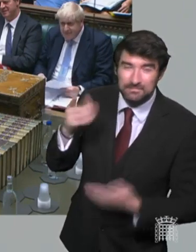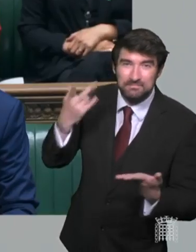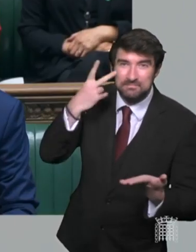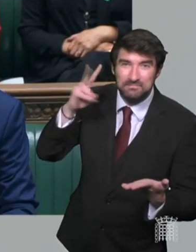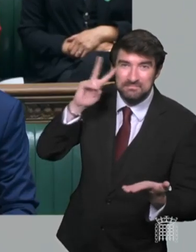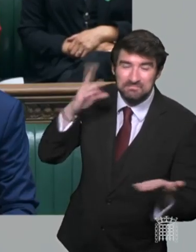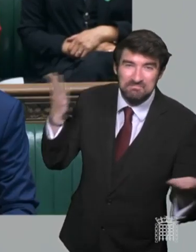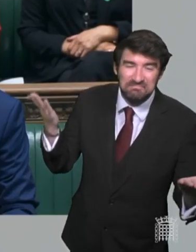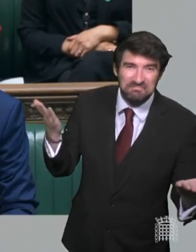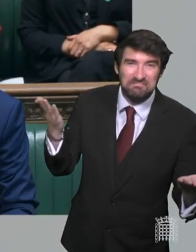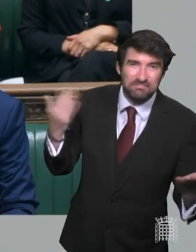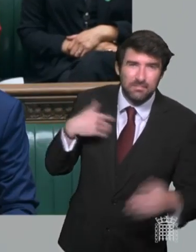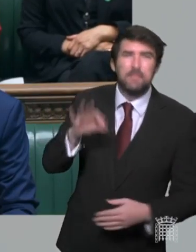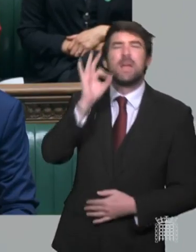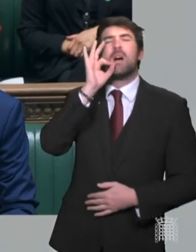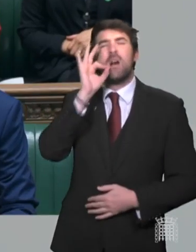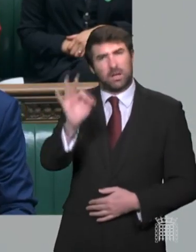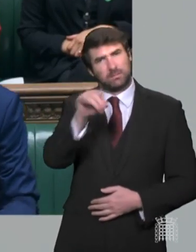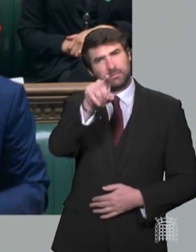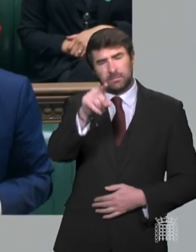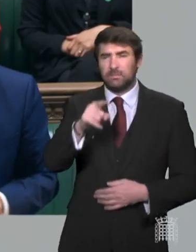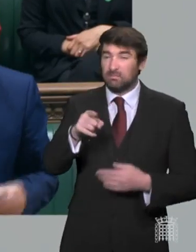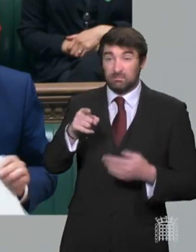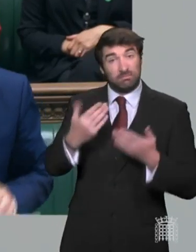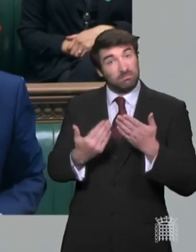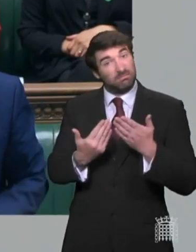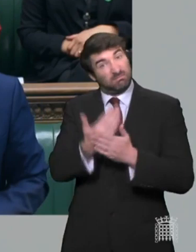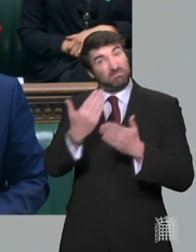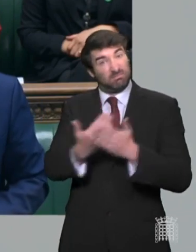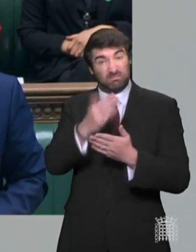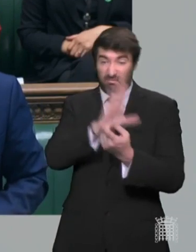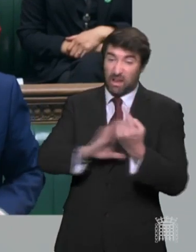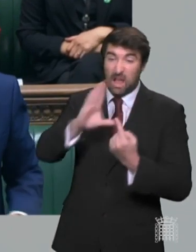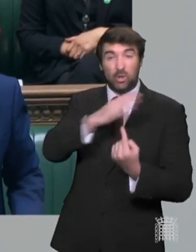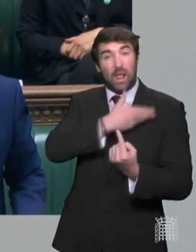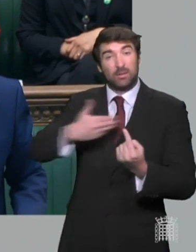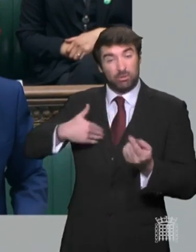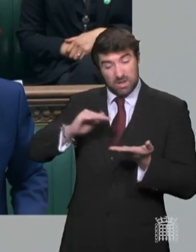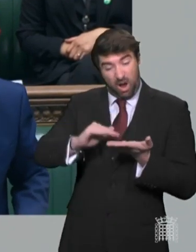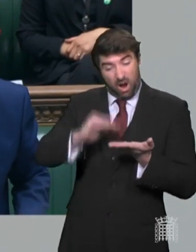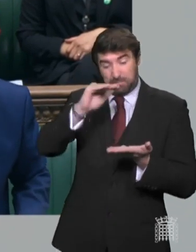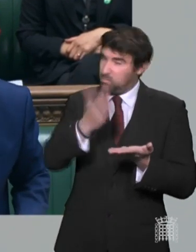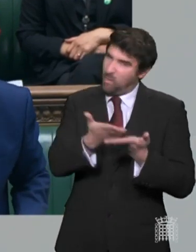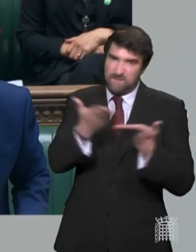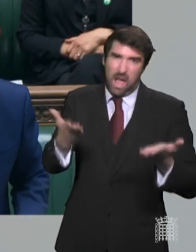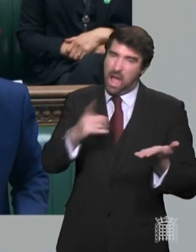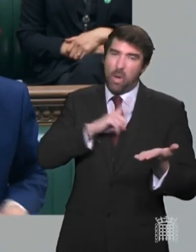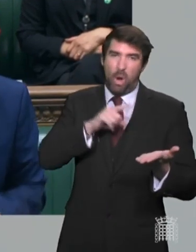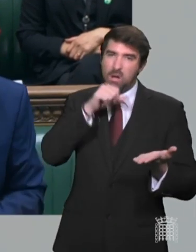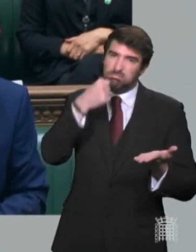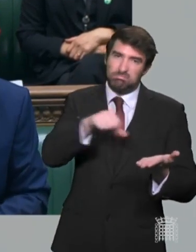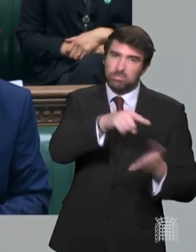unfair tax, can he at least tell us this? Will his plan clear the NHS waiting list